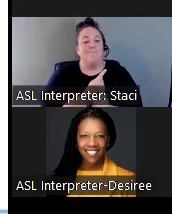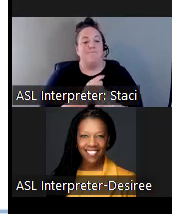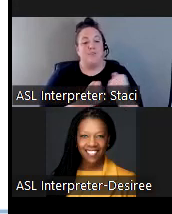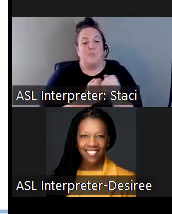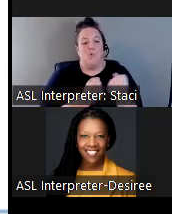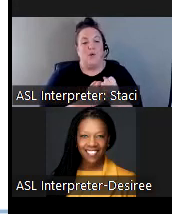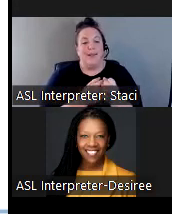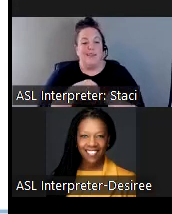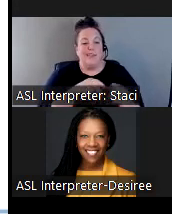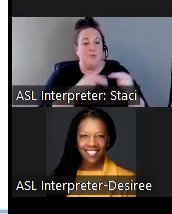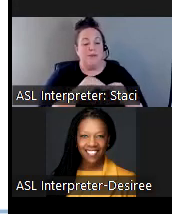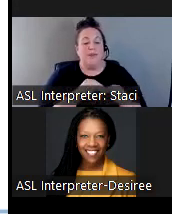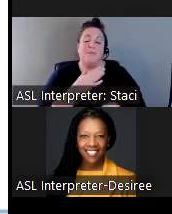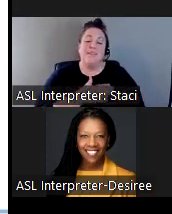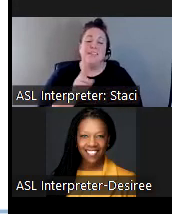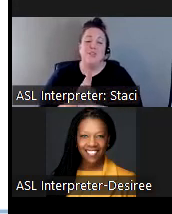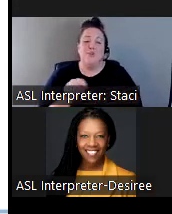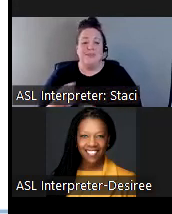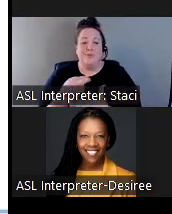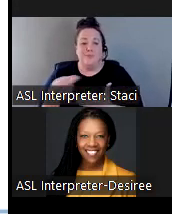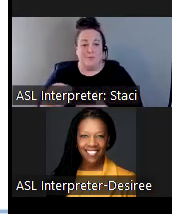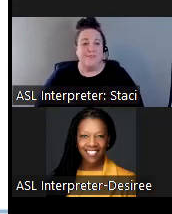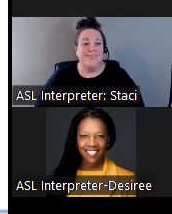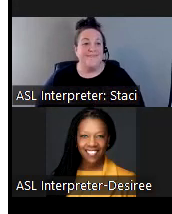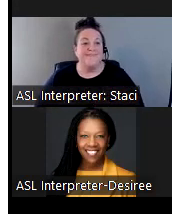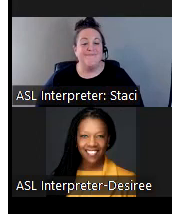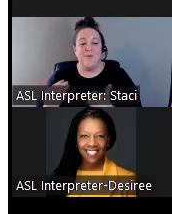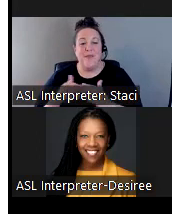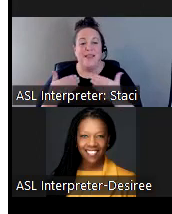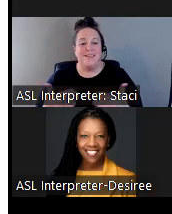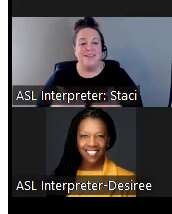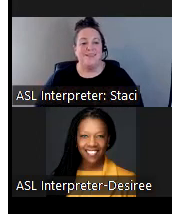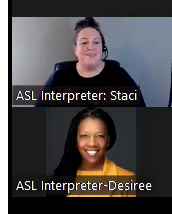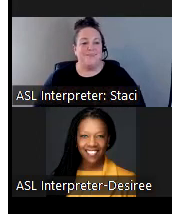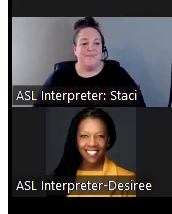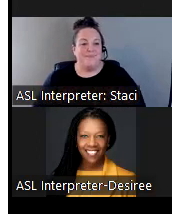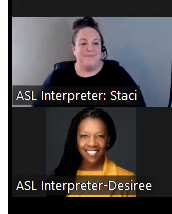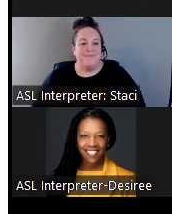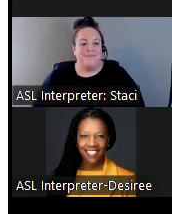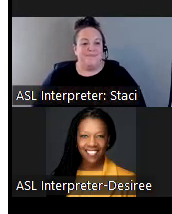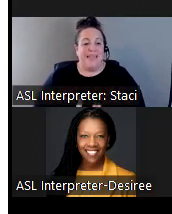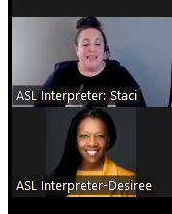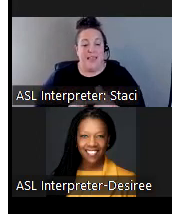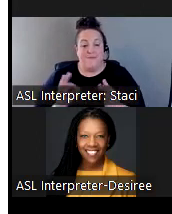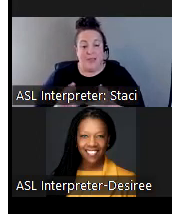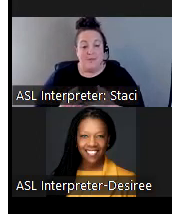please use this as a great resource. Go ahead. And then families.